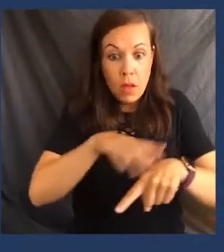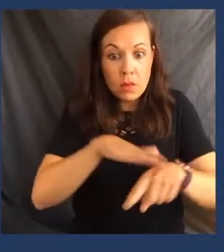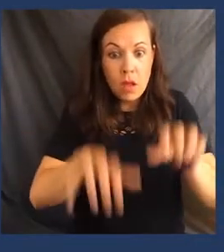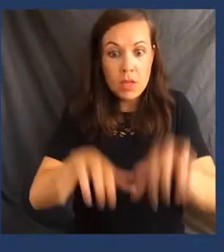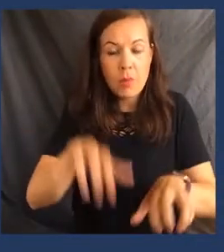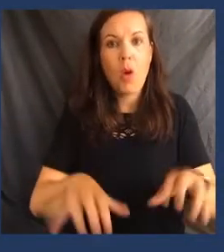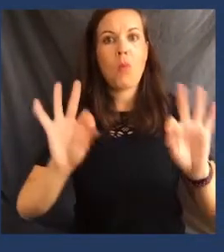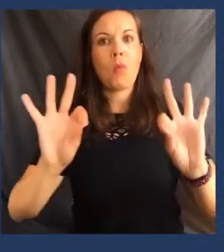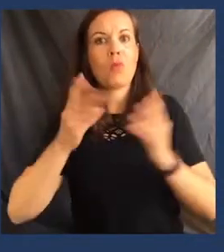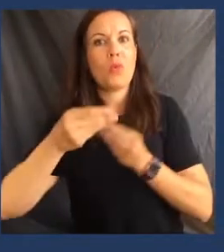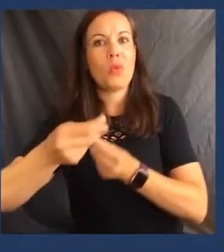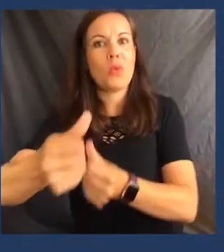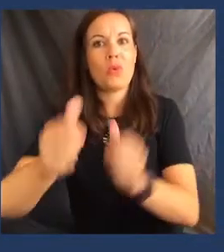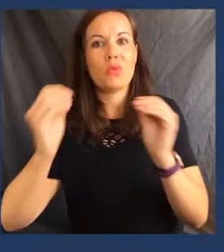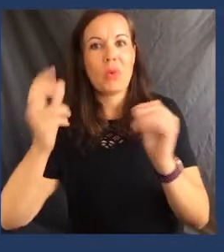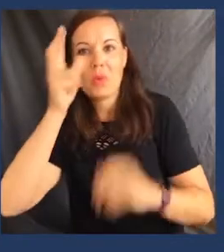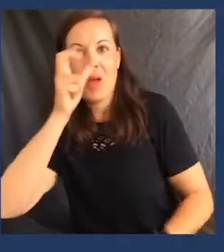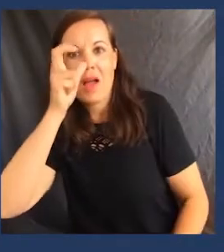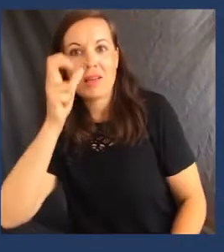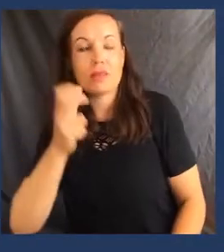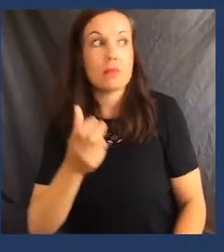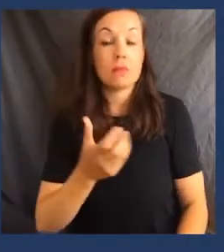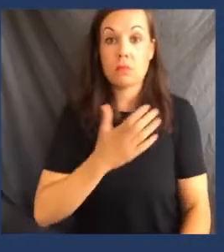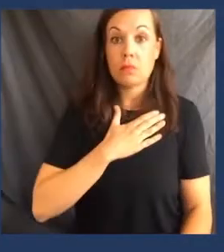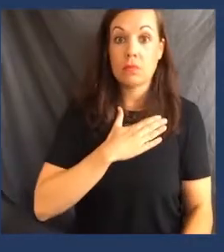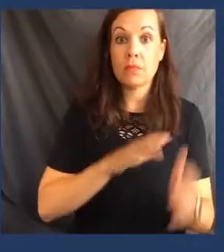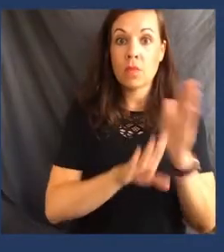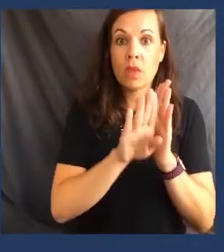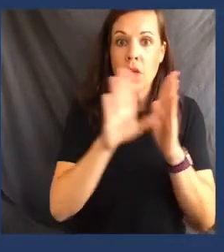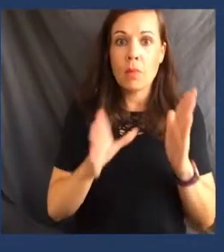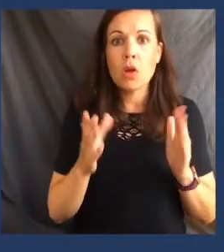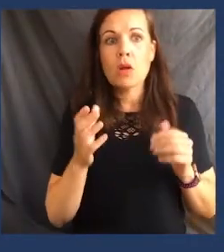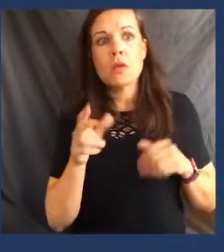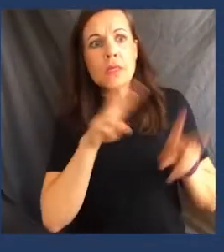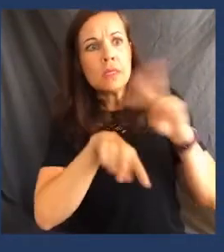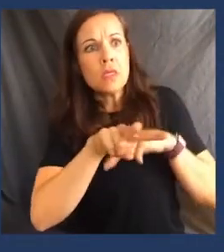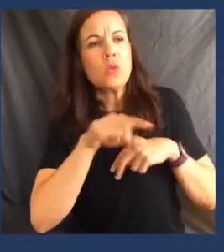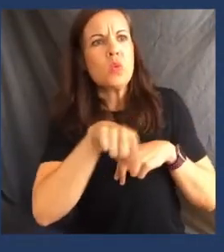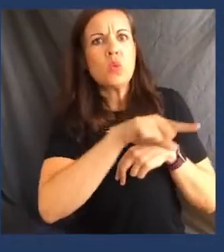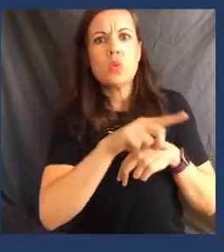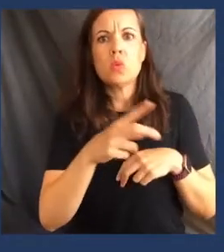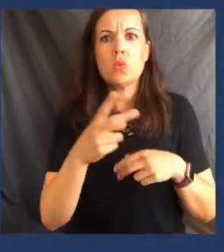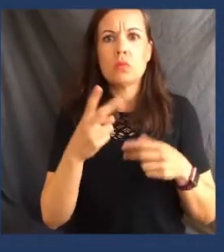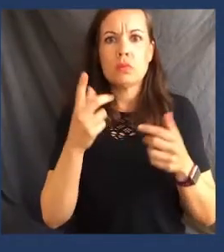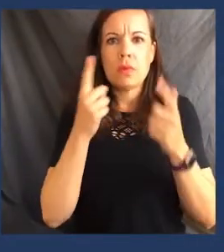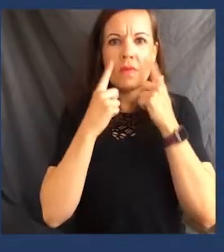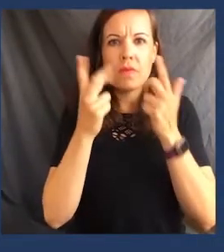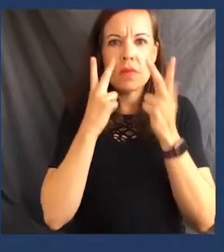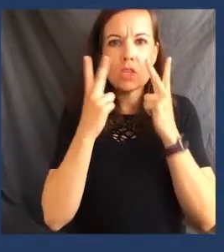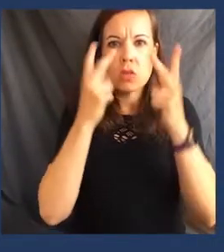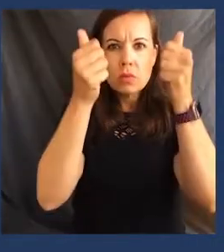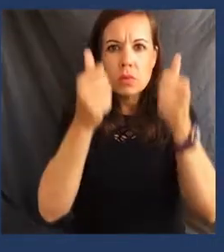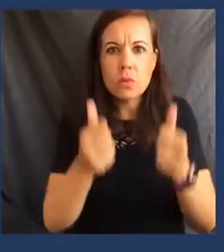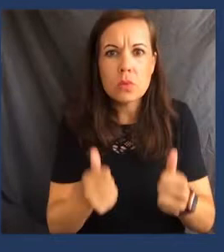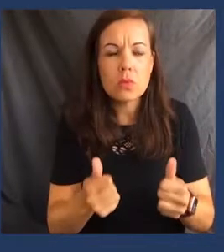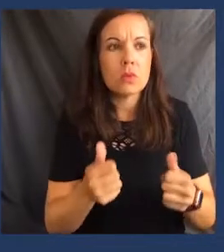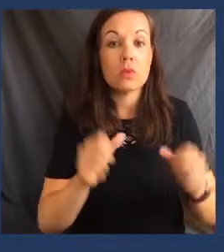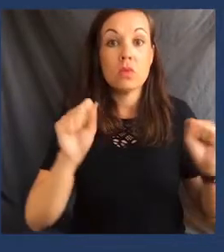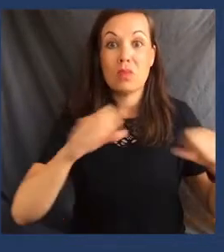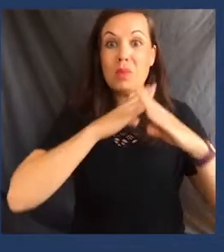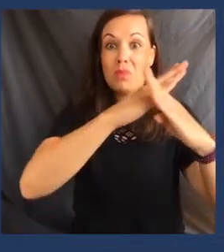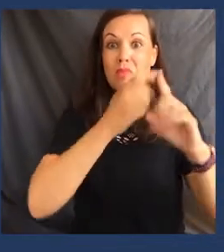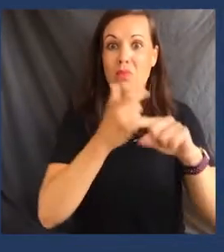a developer like myself appreciates that someone with low vision would potentially be blocked from using an application, whether it